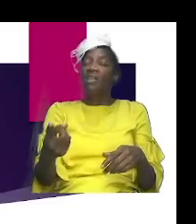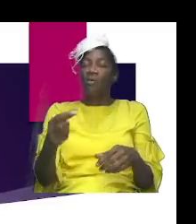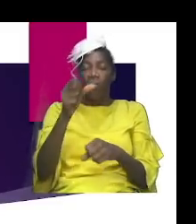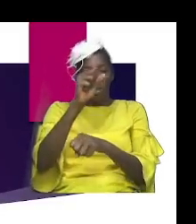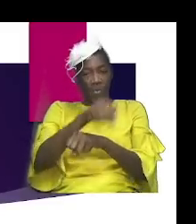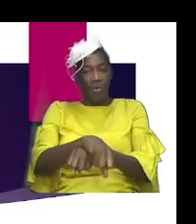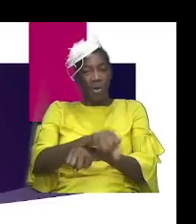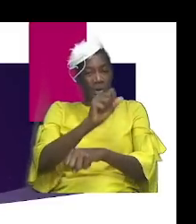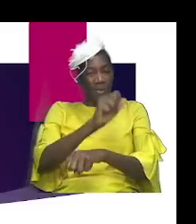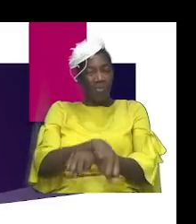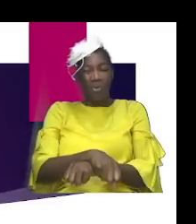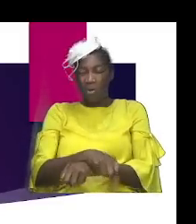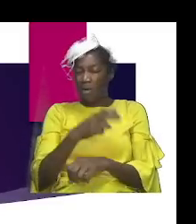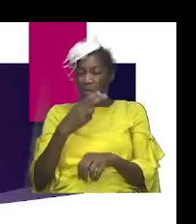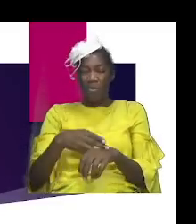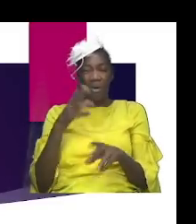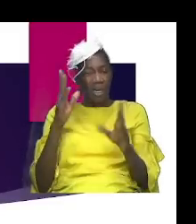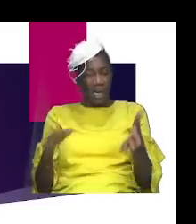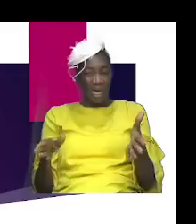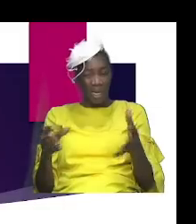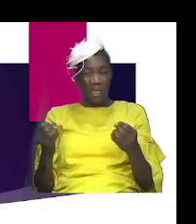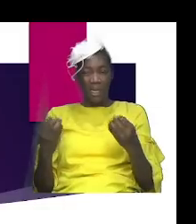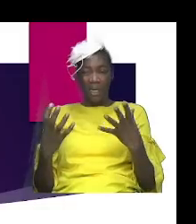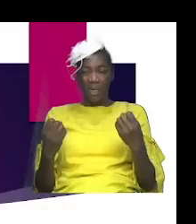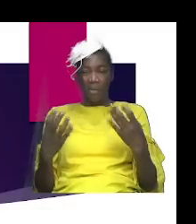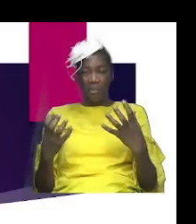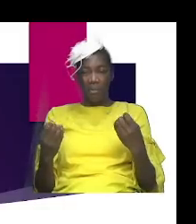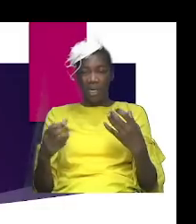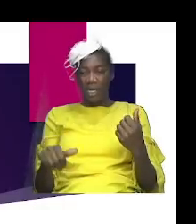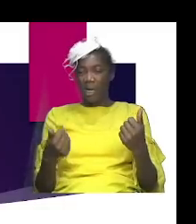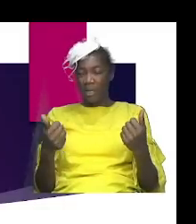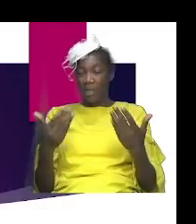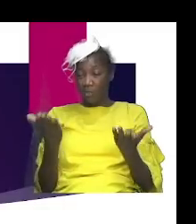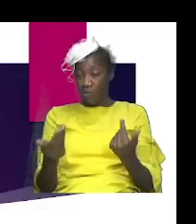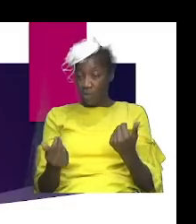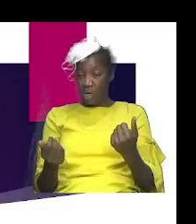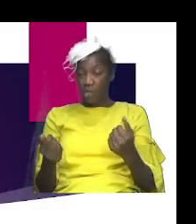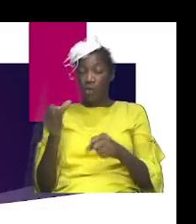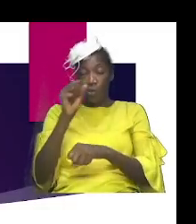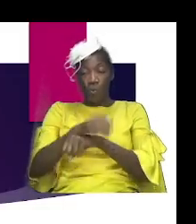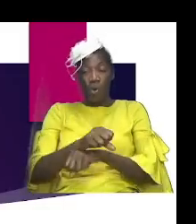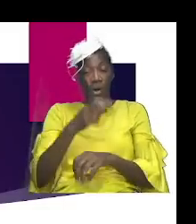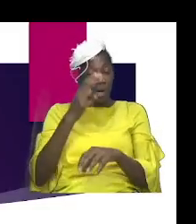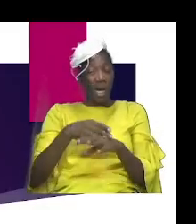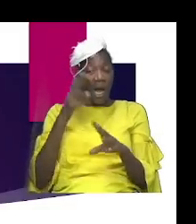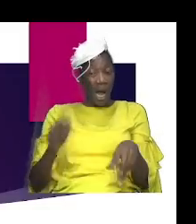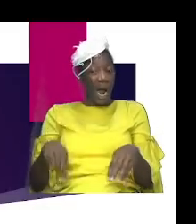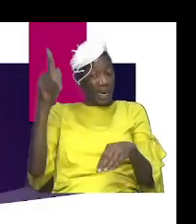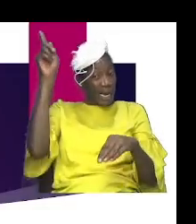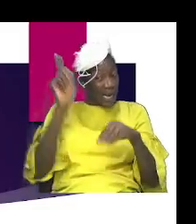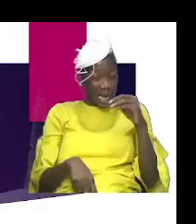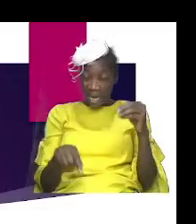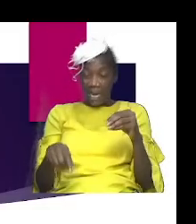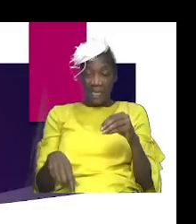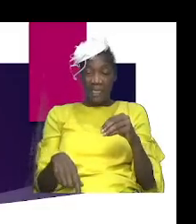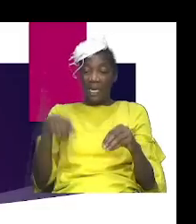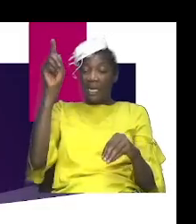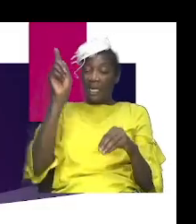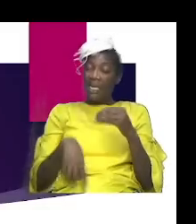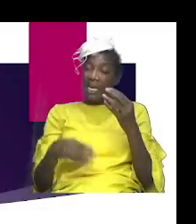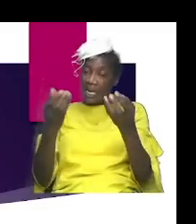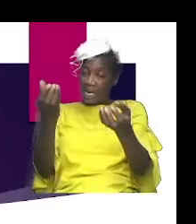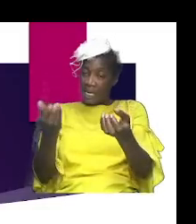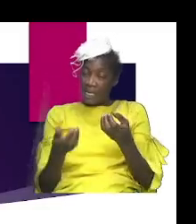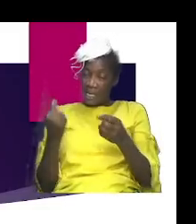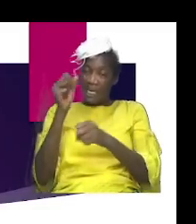and we work hard. That's so true. So many others would want to work and work hard like you and cannot, because they cannot get the